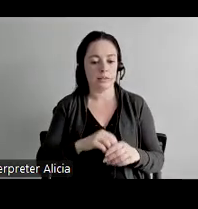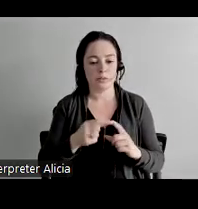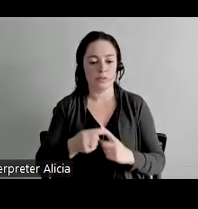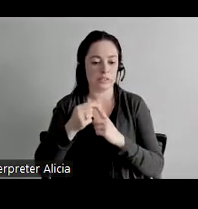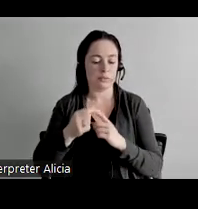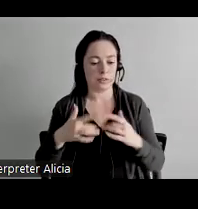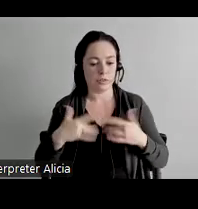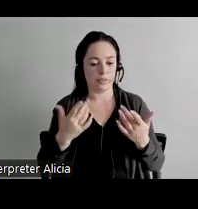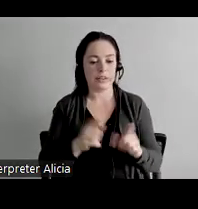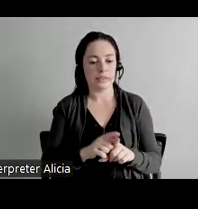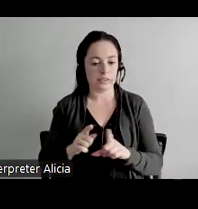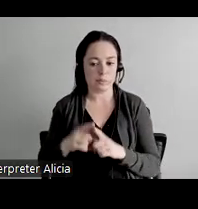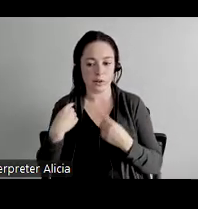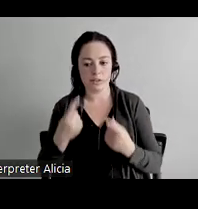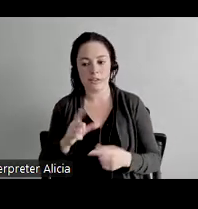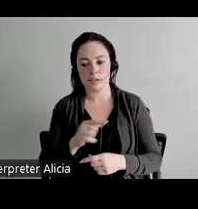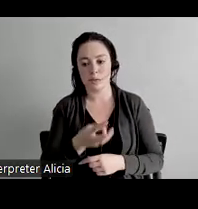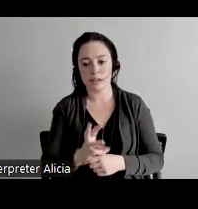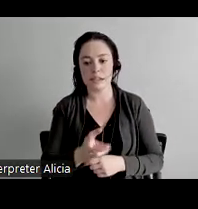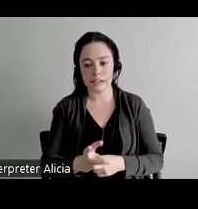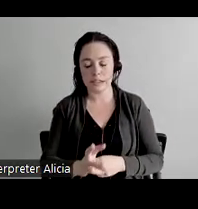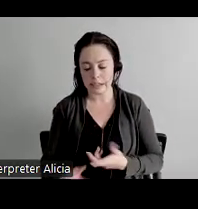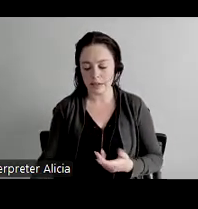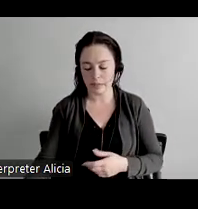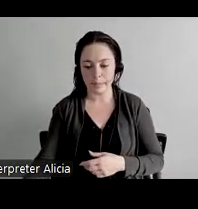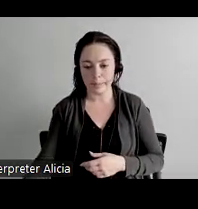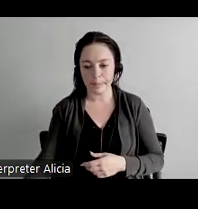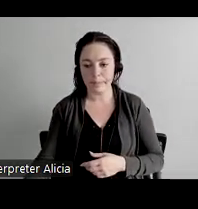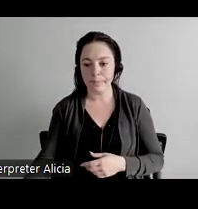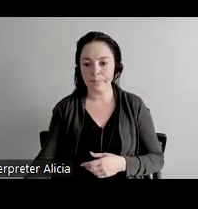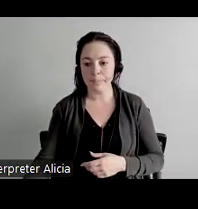well, since 2016.